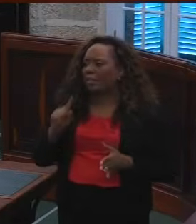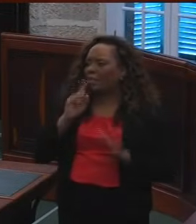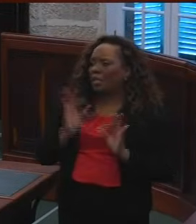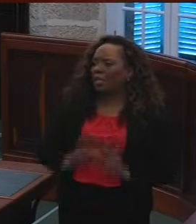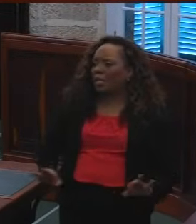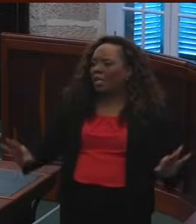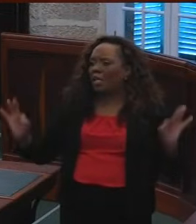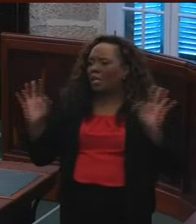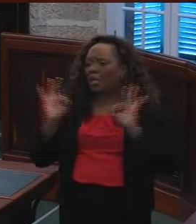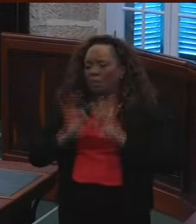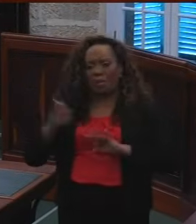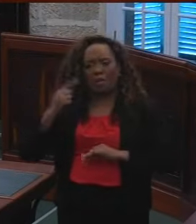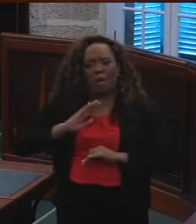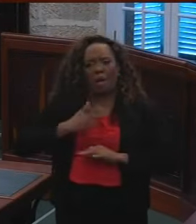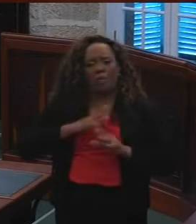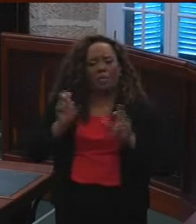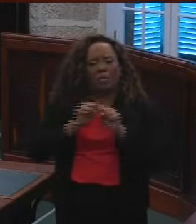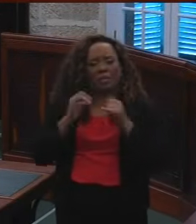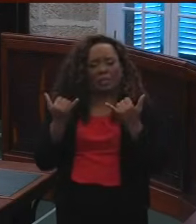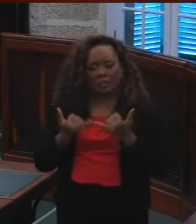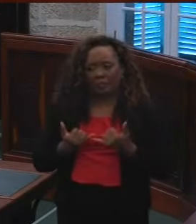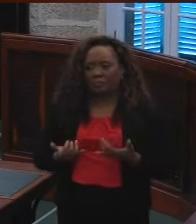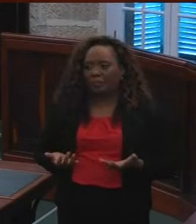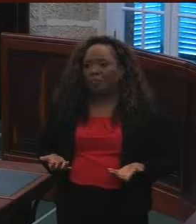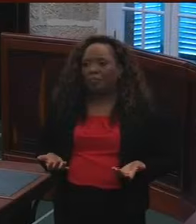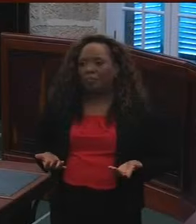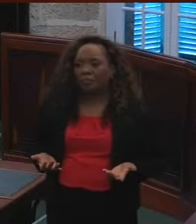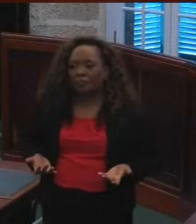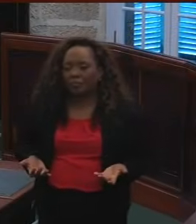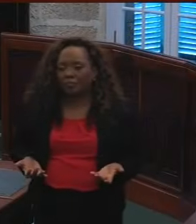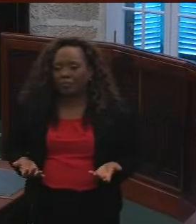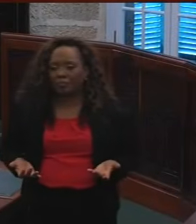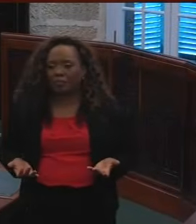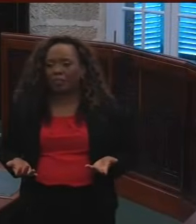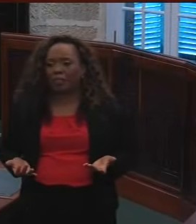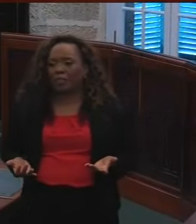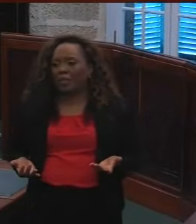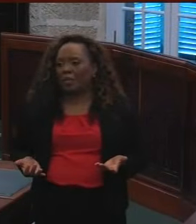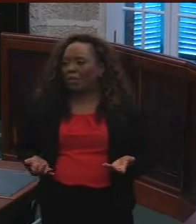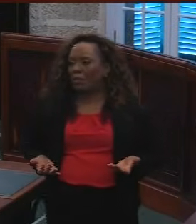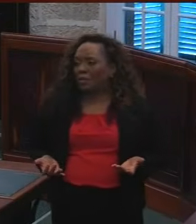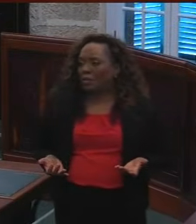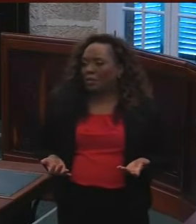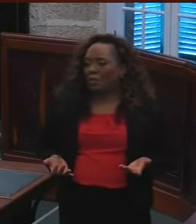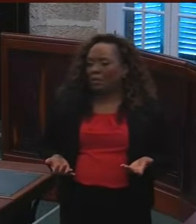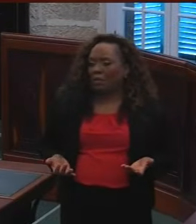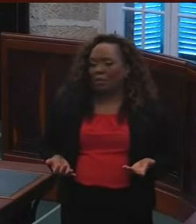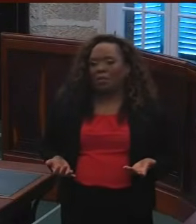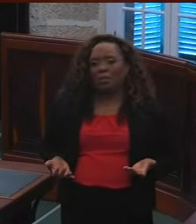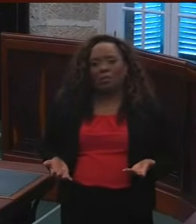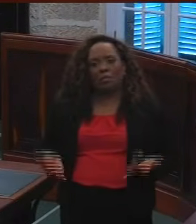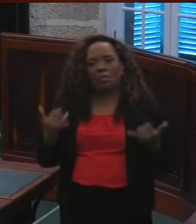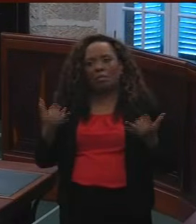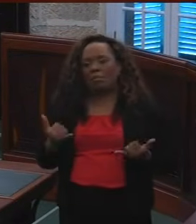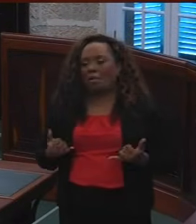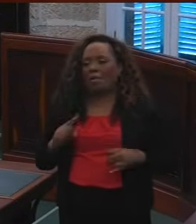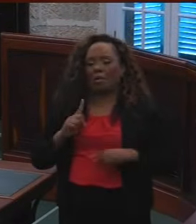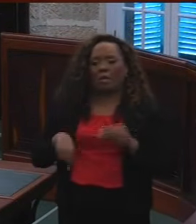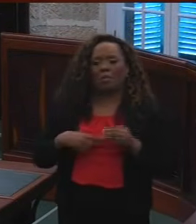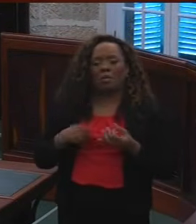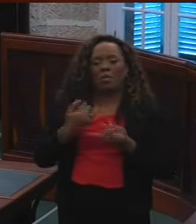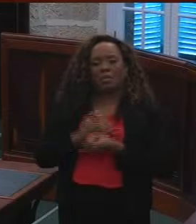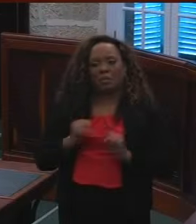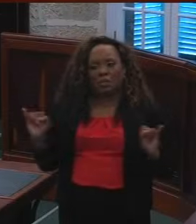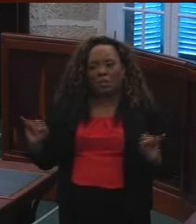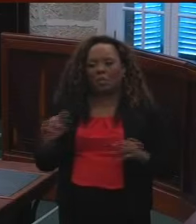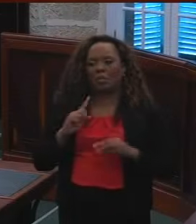able to build out, Mr. Speaker, sir. This is about public health. It is about dignity, Mr. Speaker, sir. It is about independence. And you know,